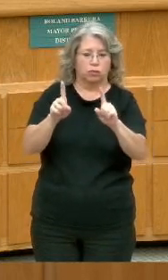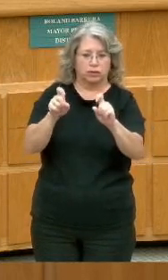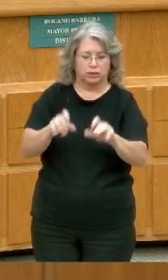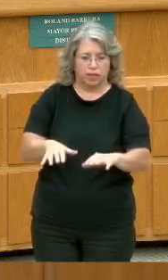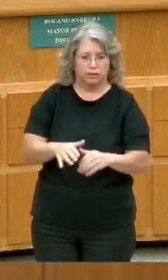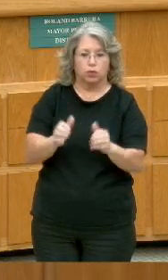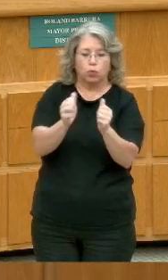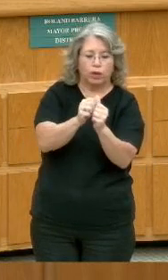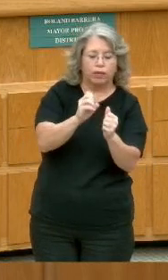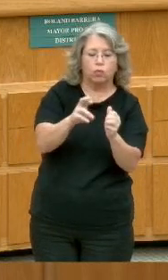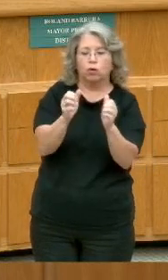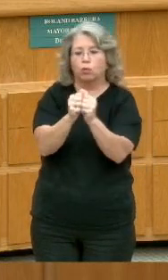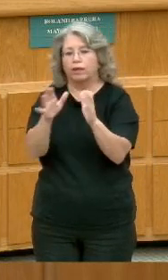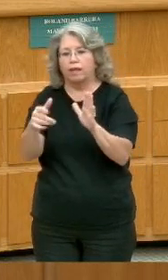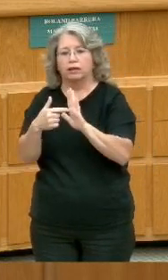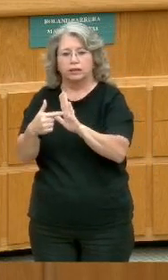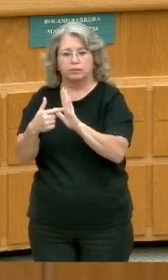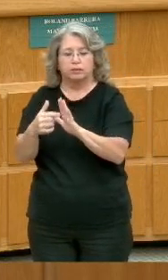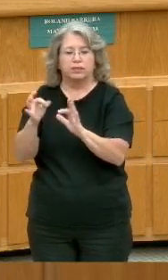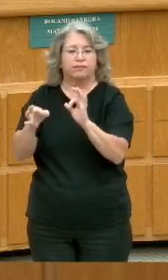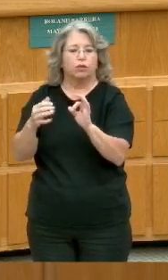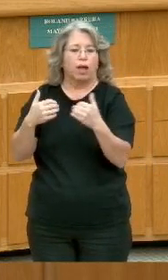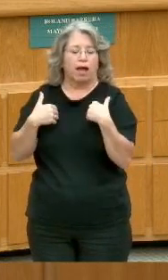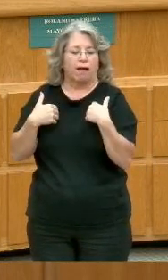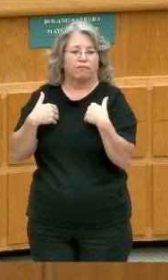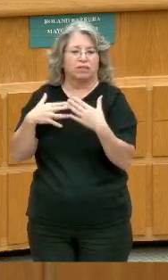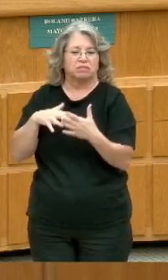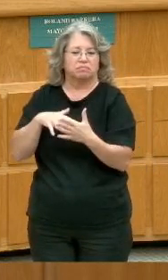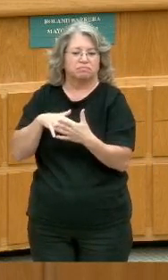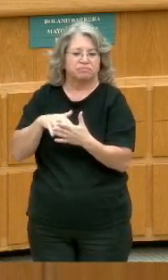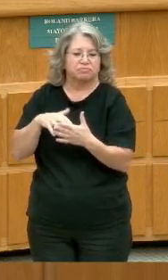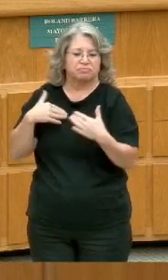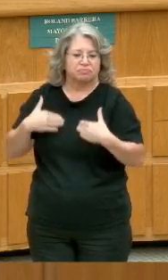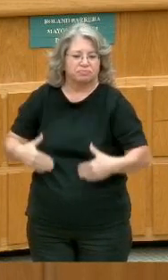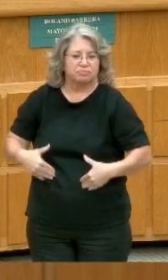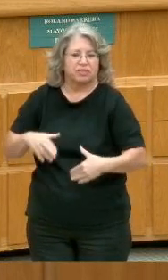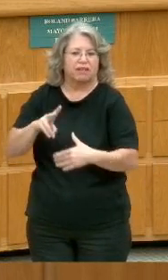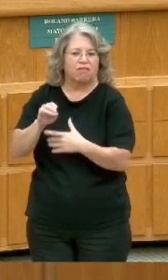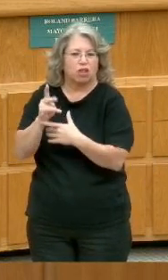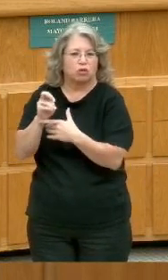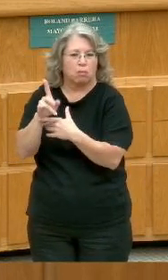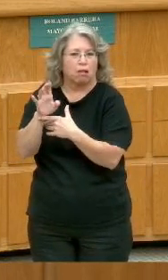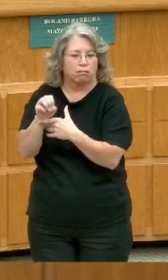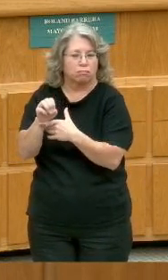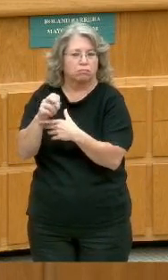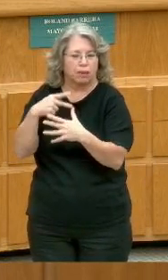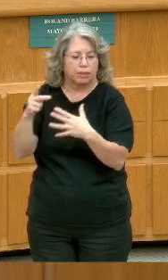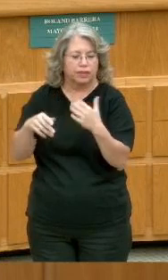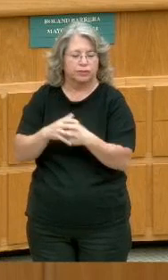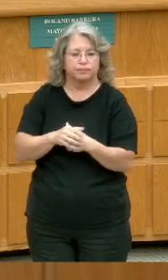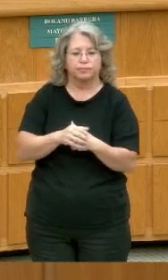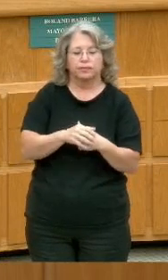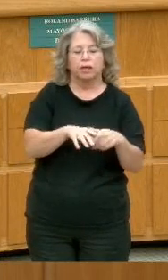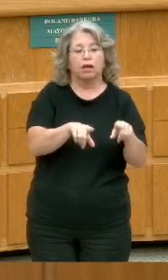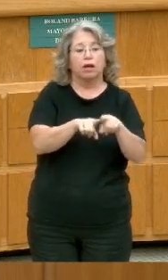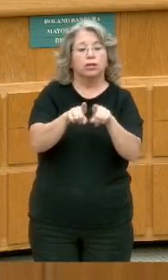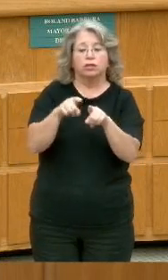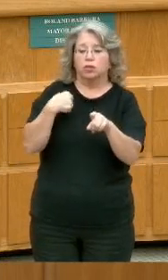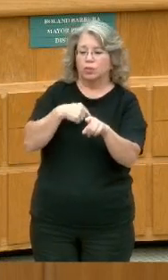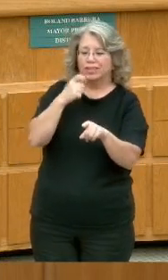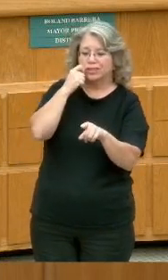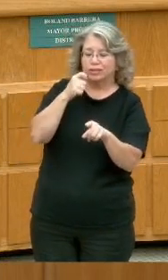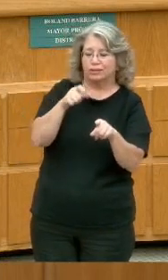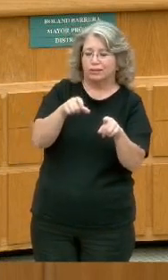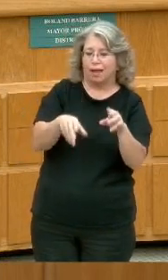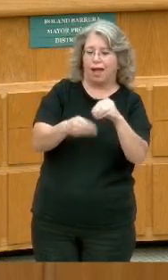The Department of State Health Services also just added the Texas Health Trace online app, as City Manager Zanoni was